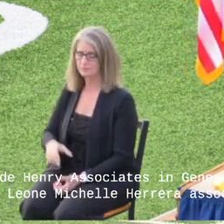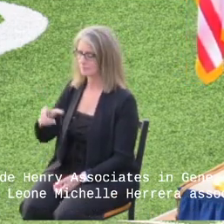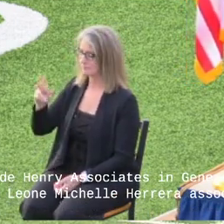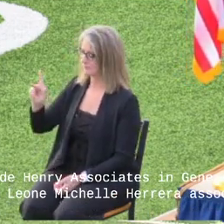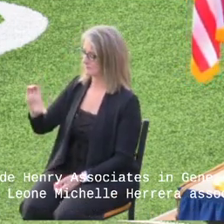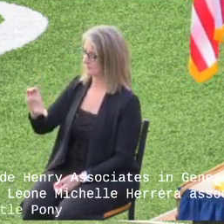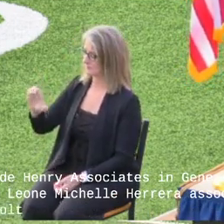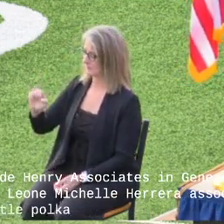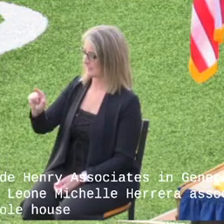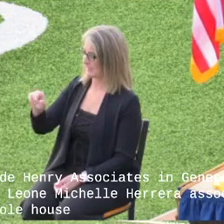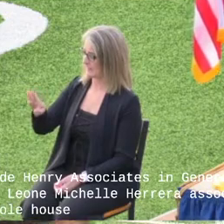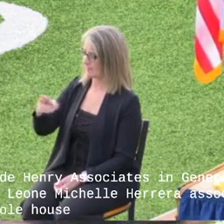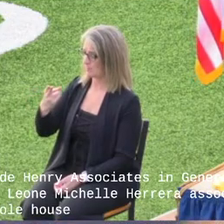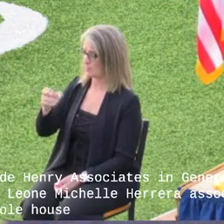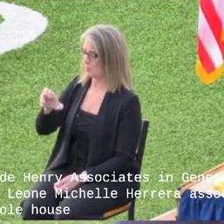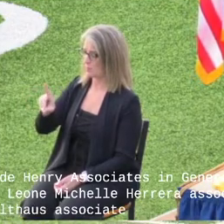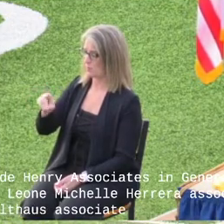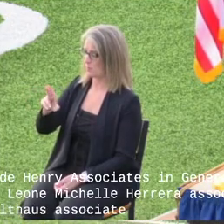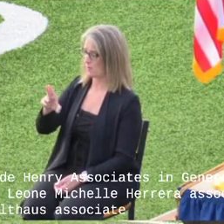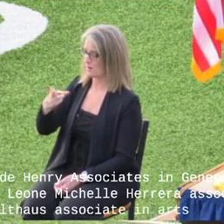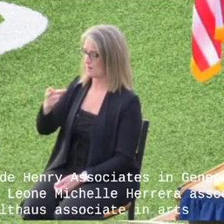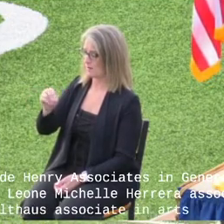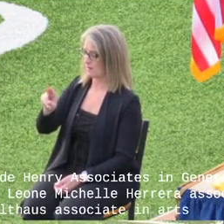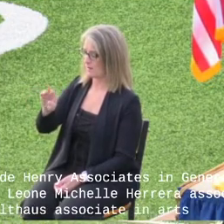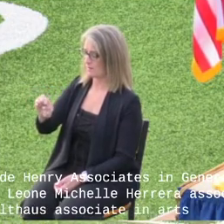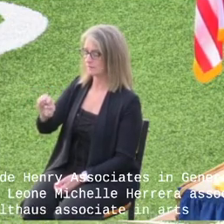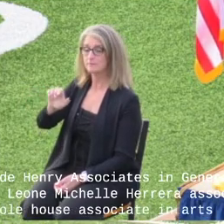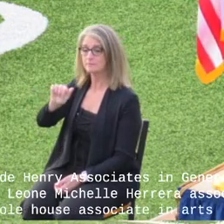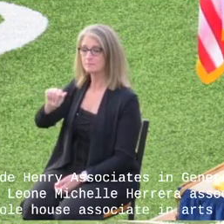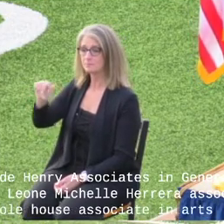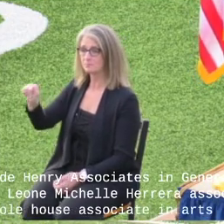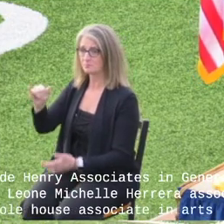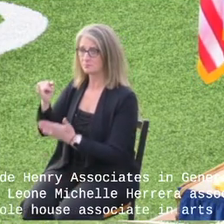Caleb Holthouse, Associate in Arts.